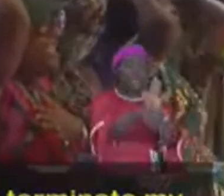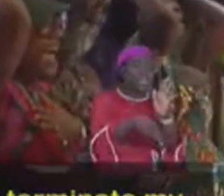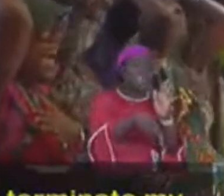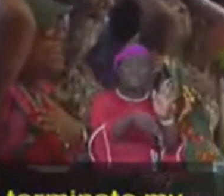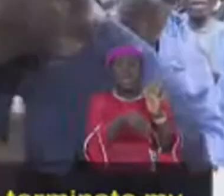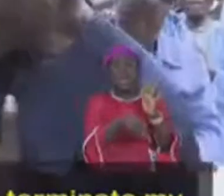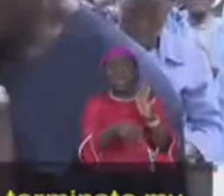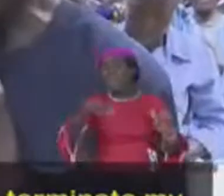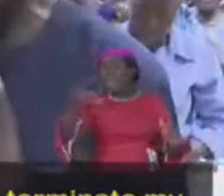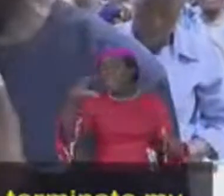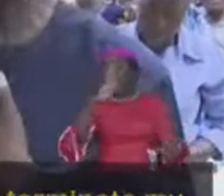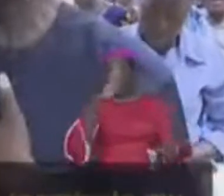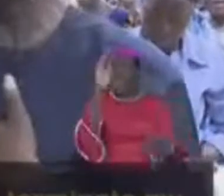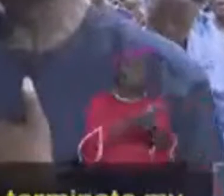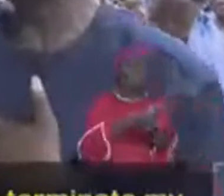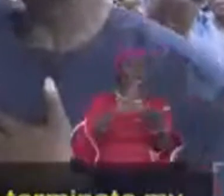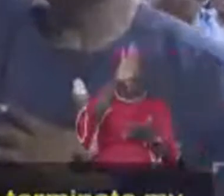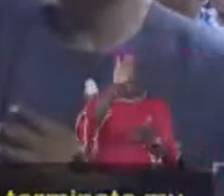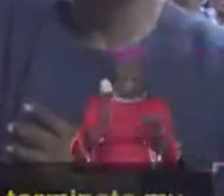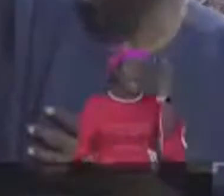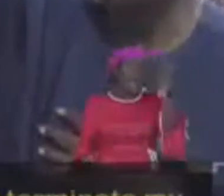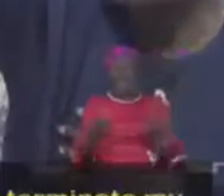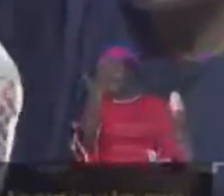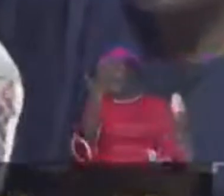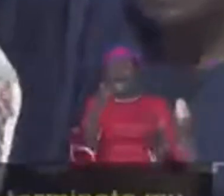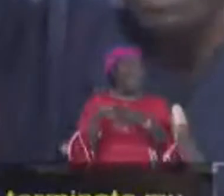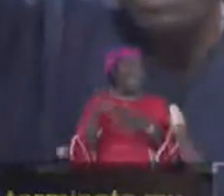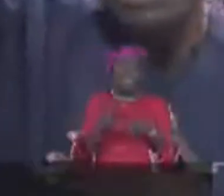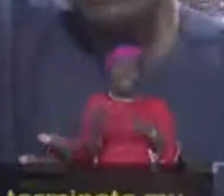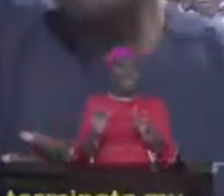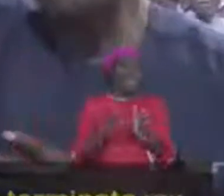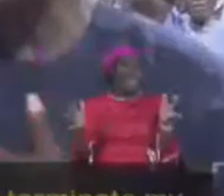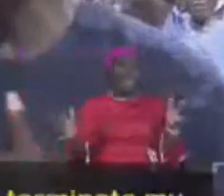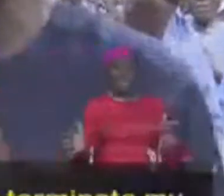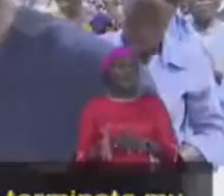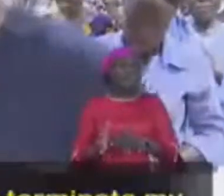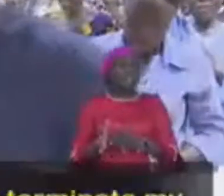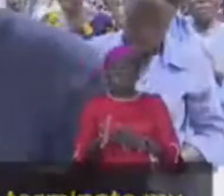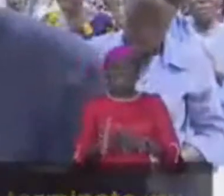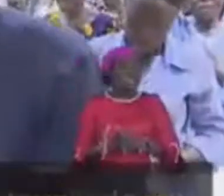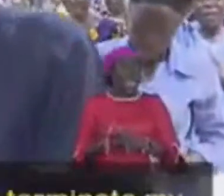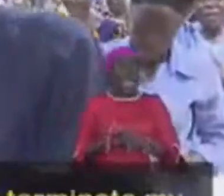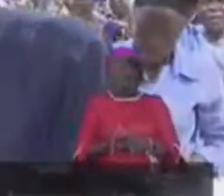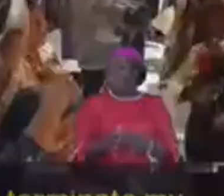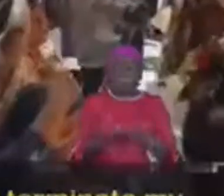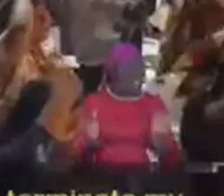Catch fire! In the name of Jesus.